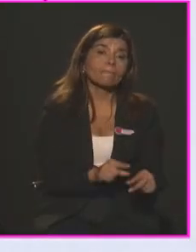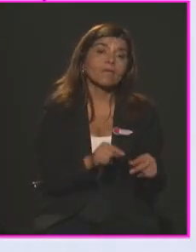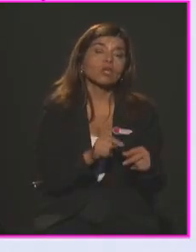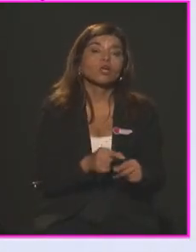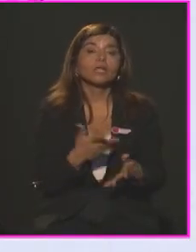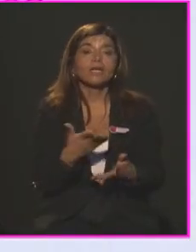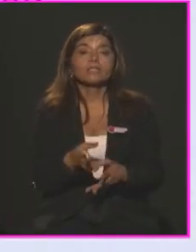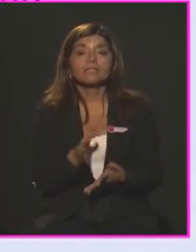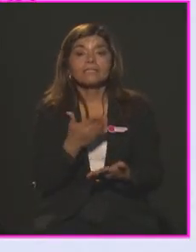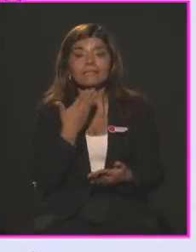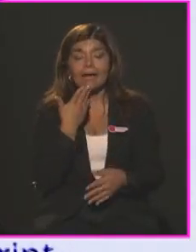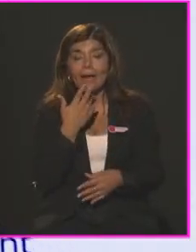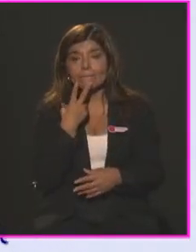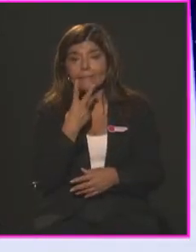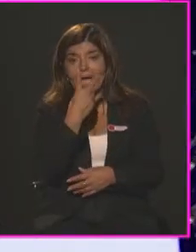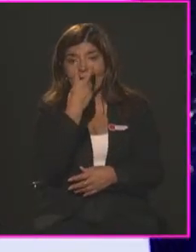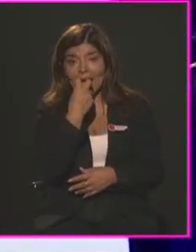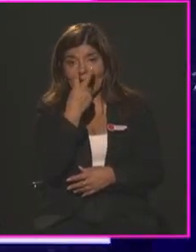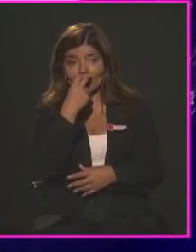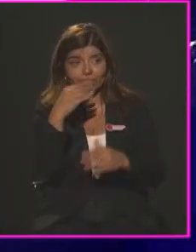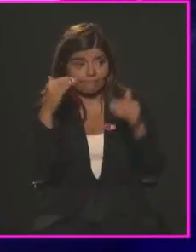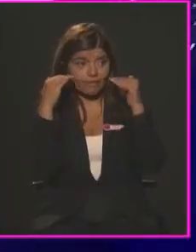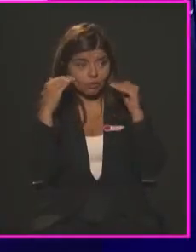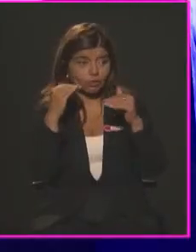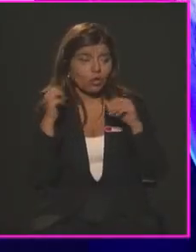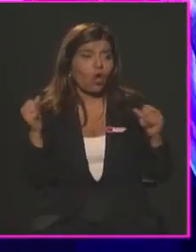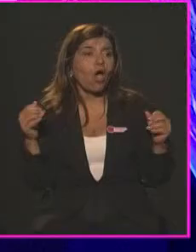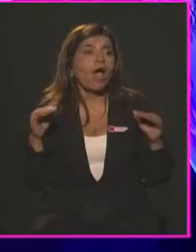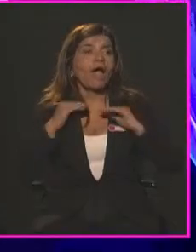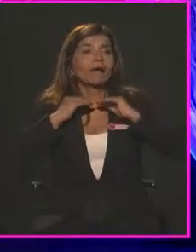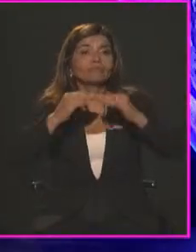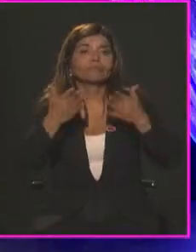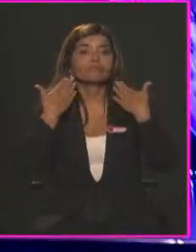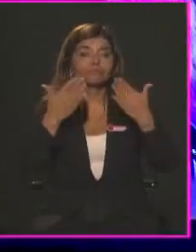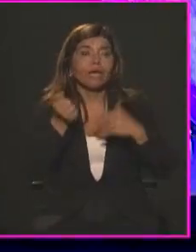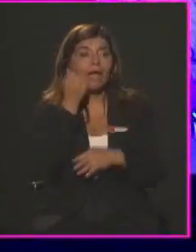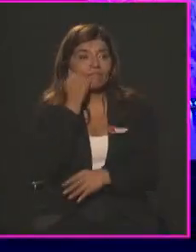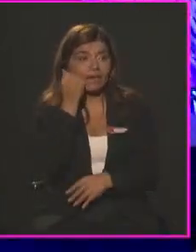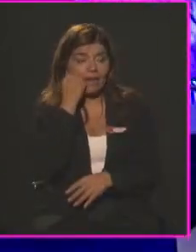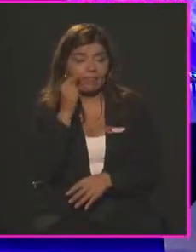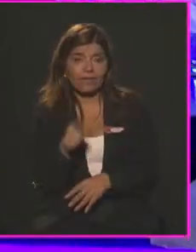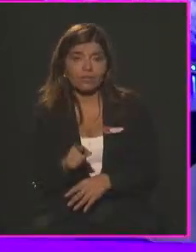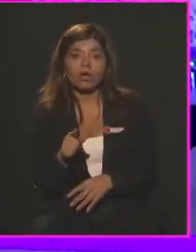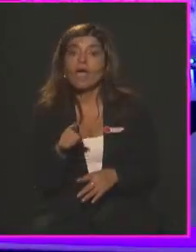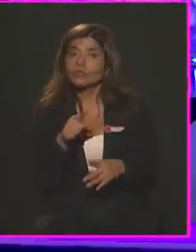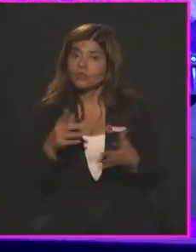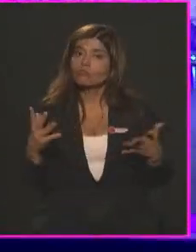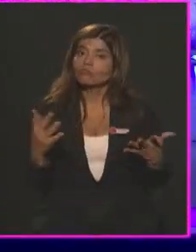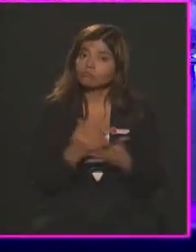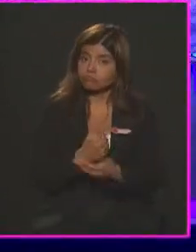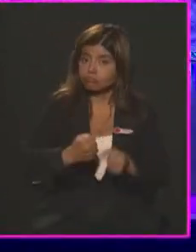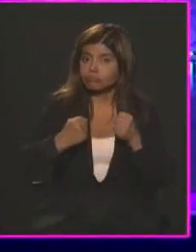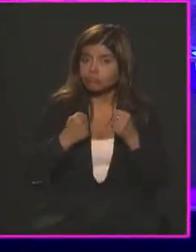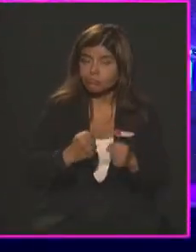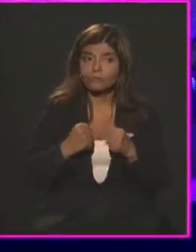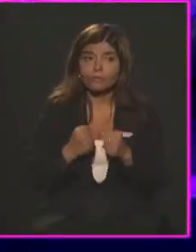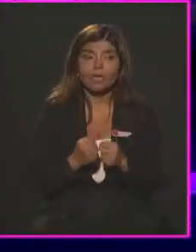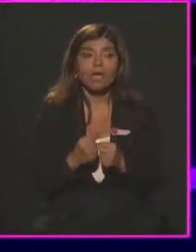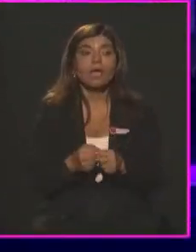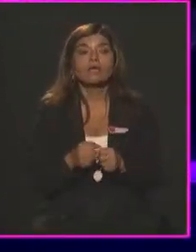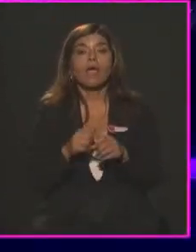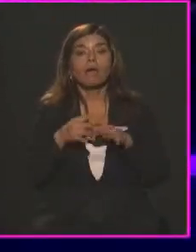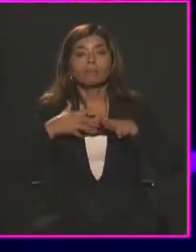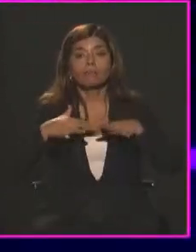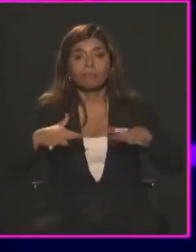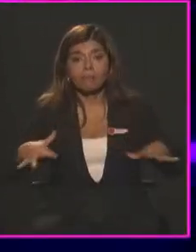footprint of their wasted food by 30%. In fact, it was so successful that we've now expanded the project to be